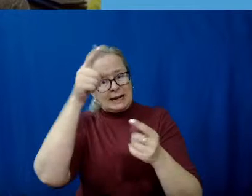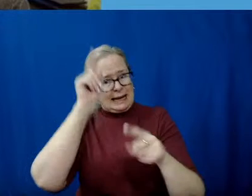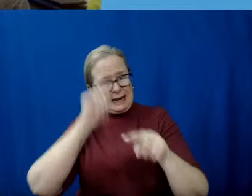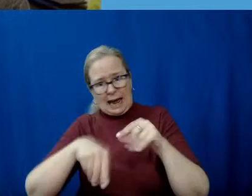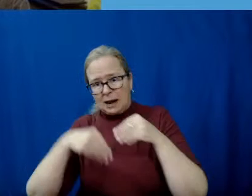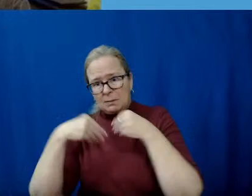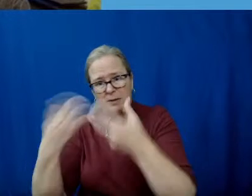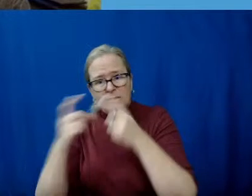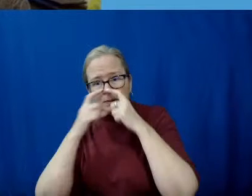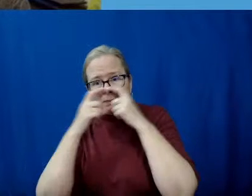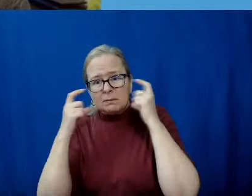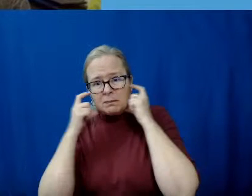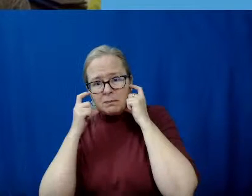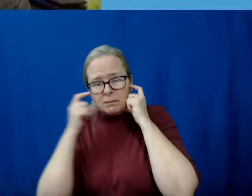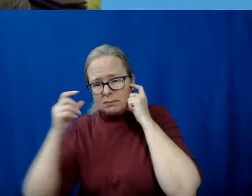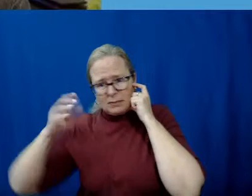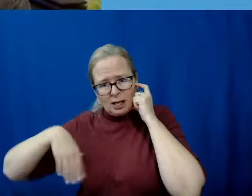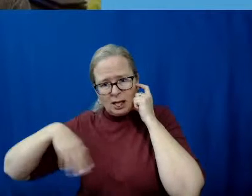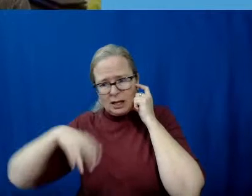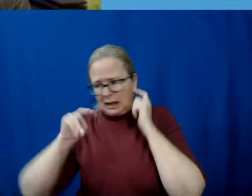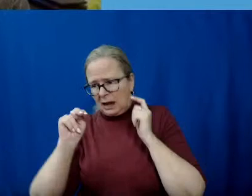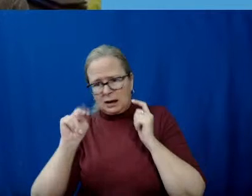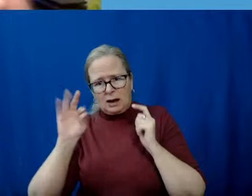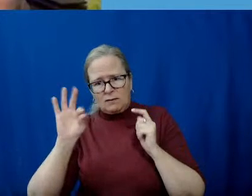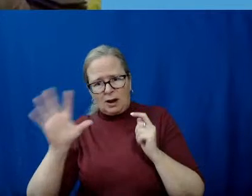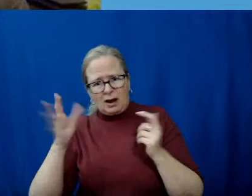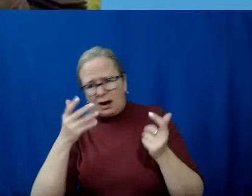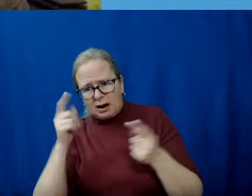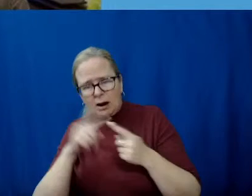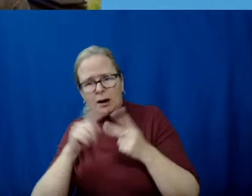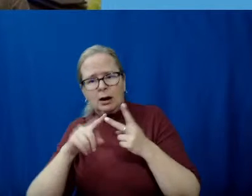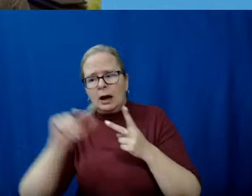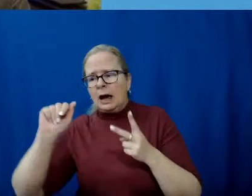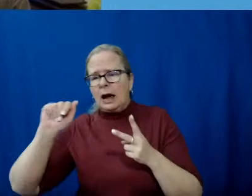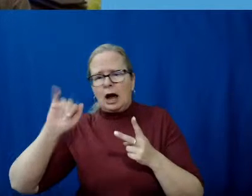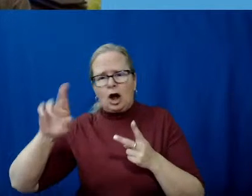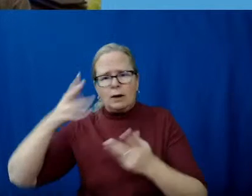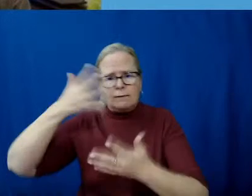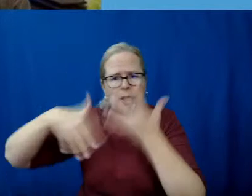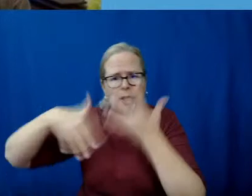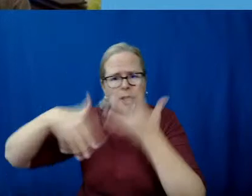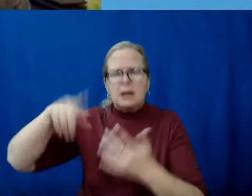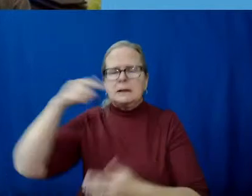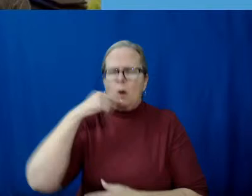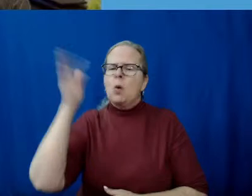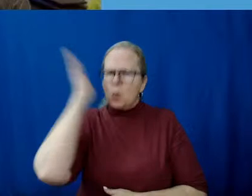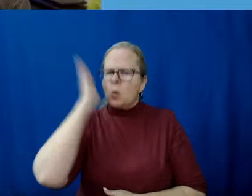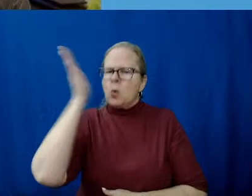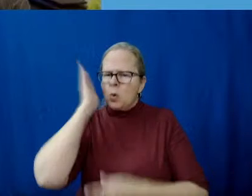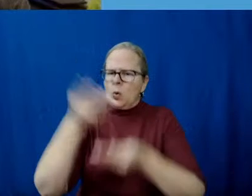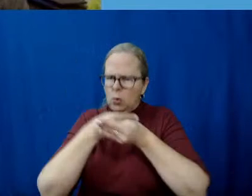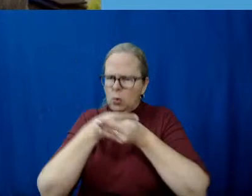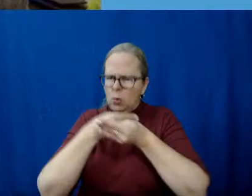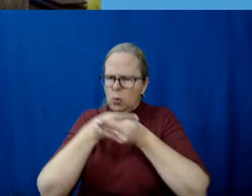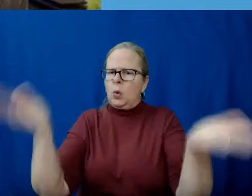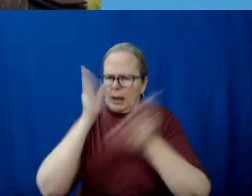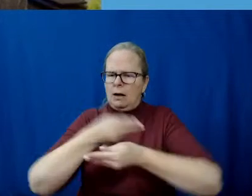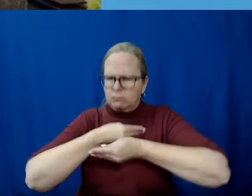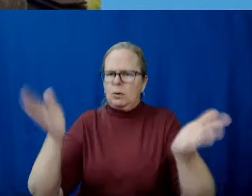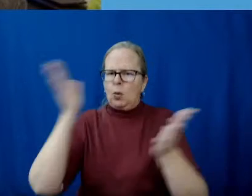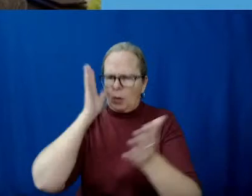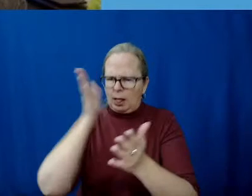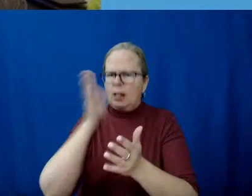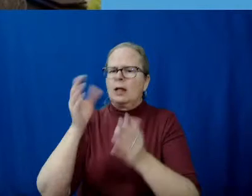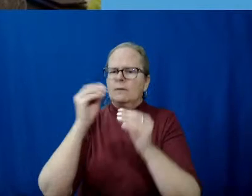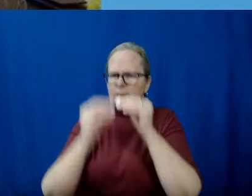promised the masks will be there by this week. Some schools are reporting they don't have masks. So there's a